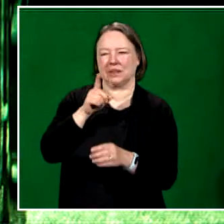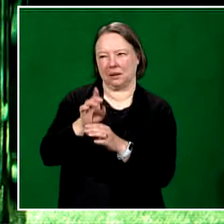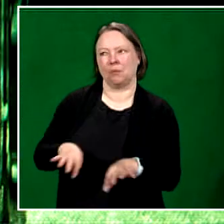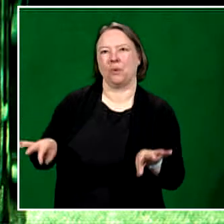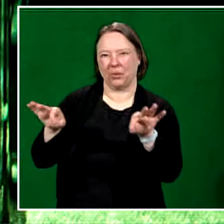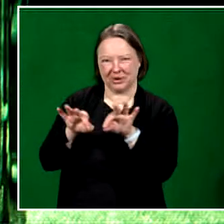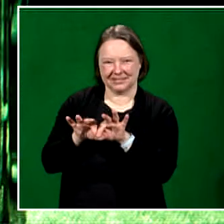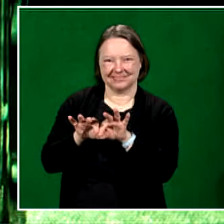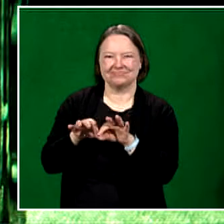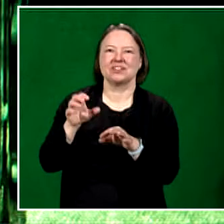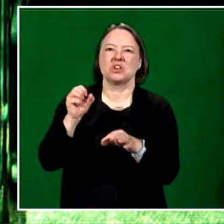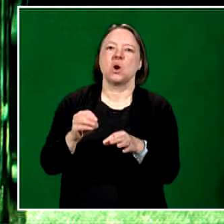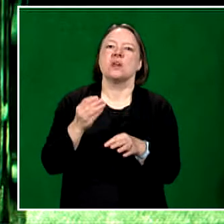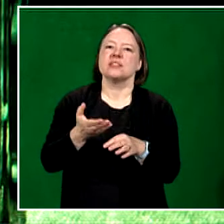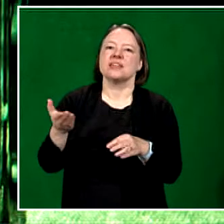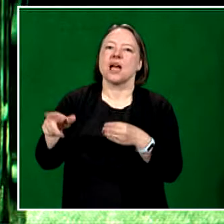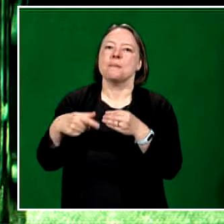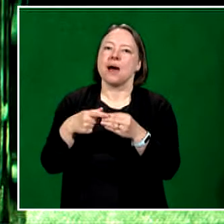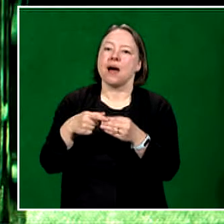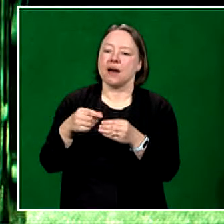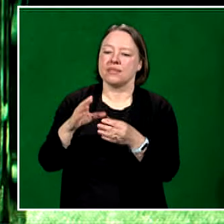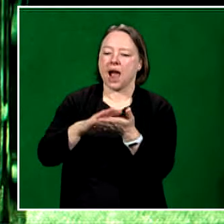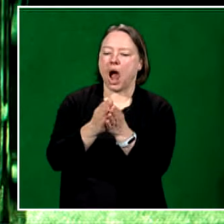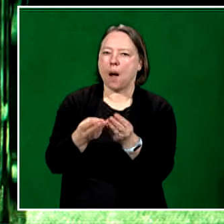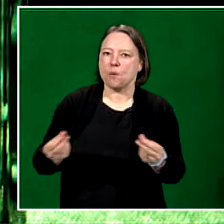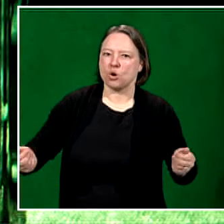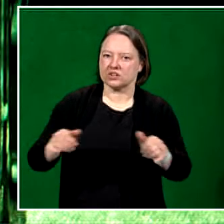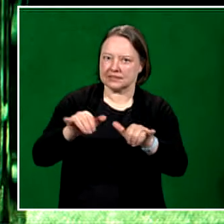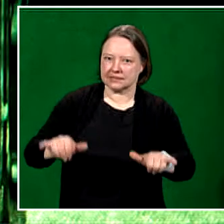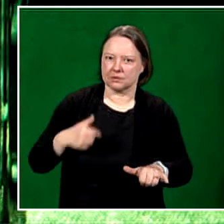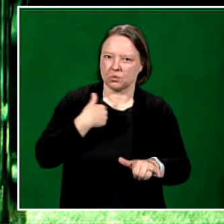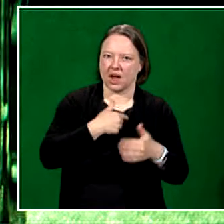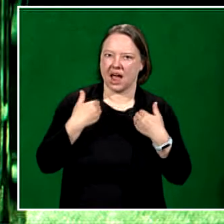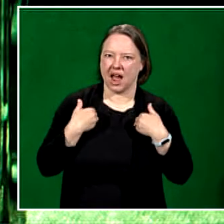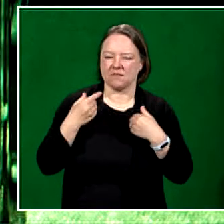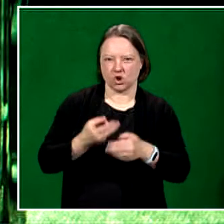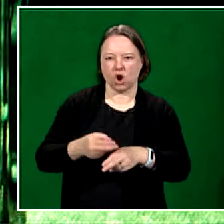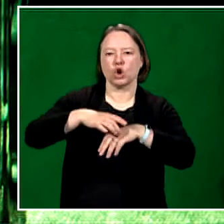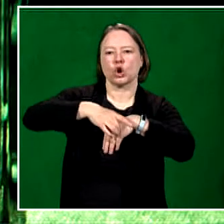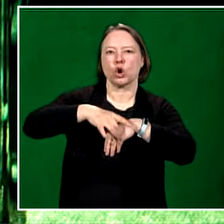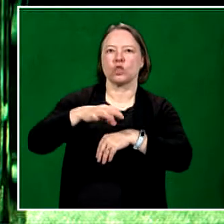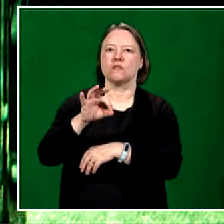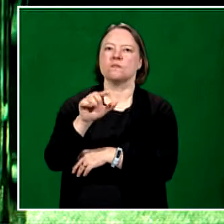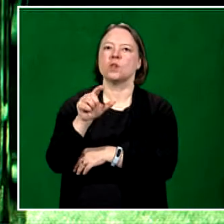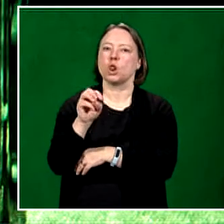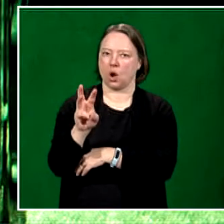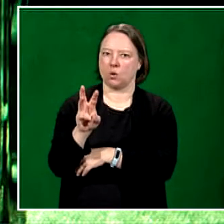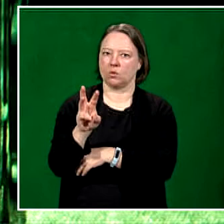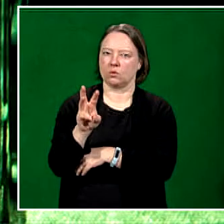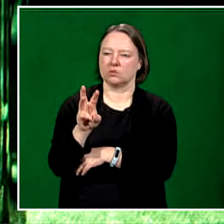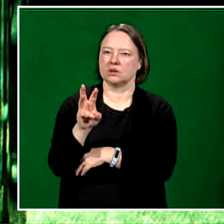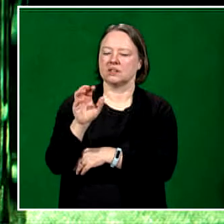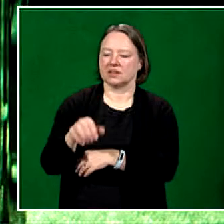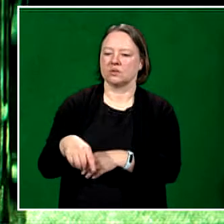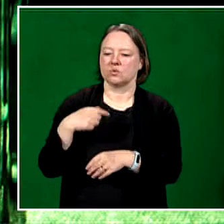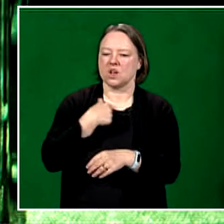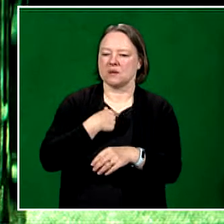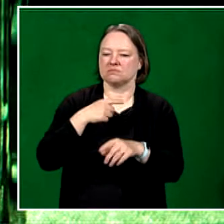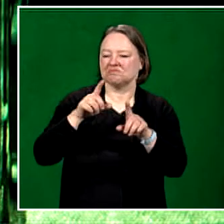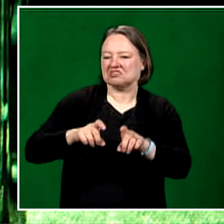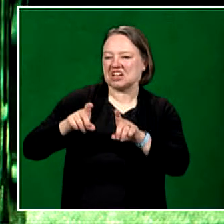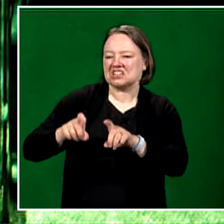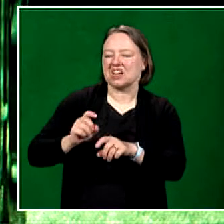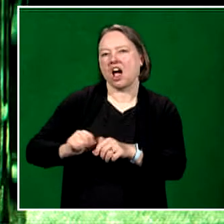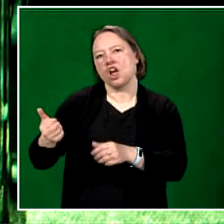important. So the thing about the composter system that we will be having, the earth flow, Basically, it's been tested at